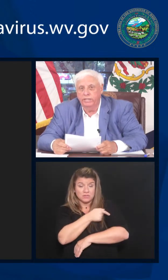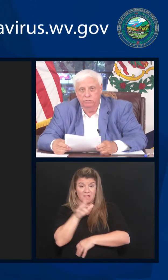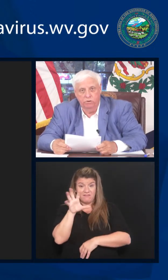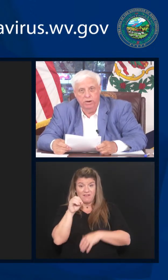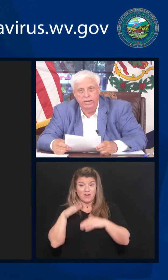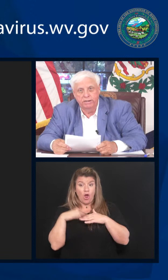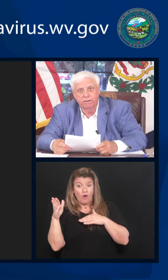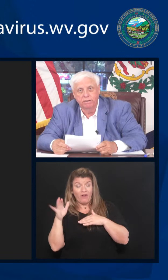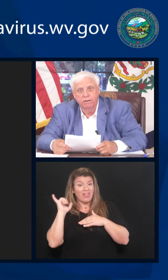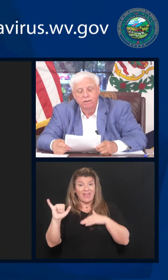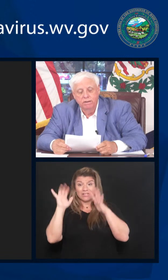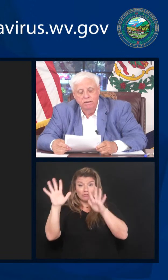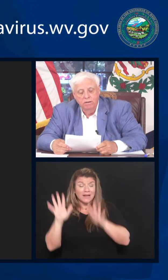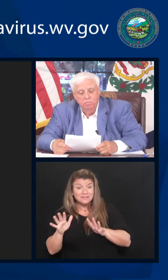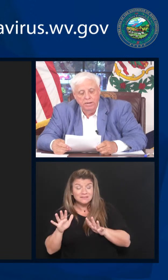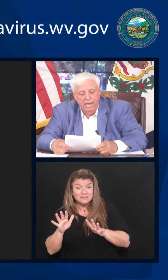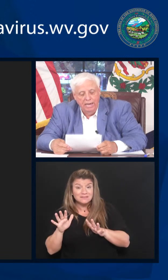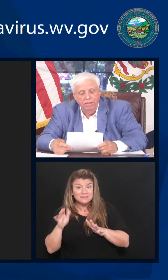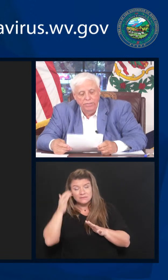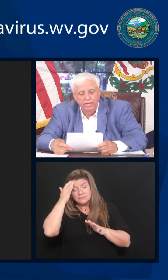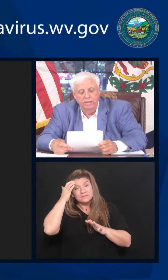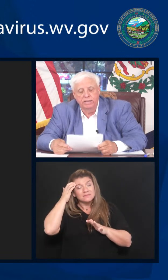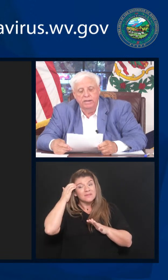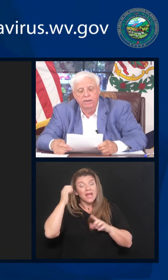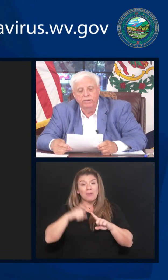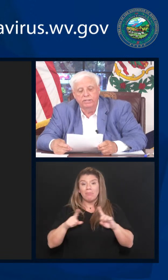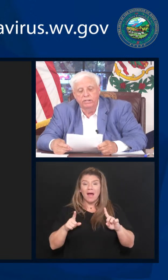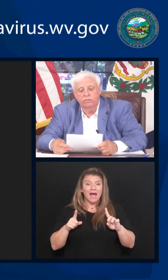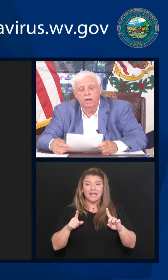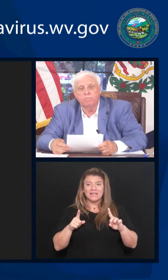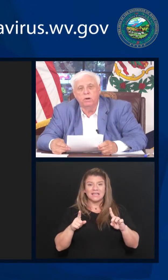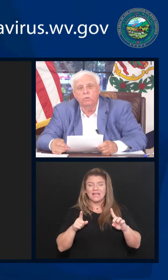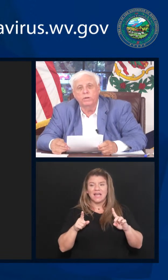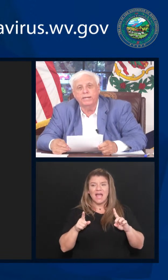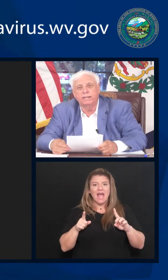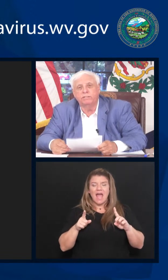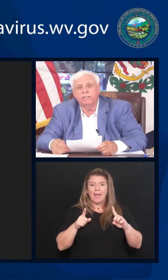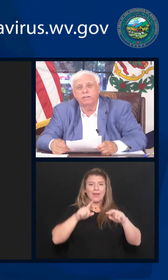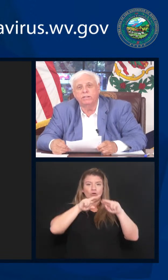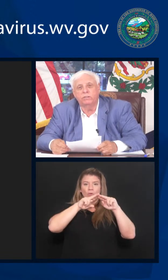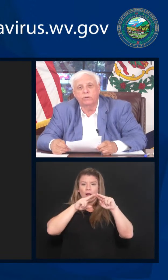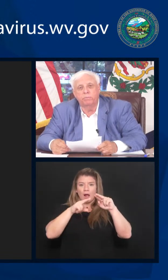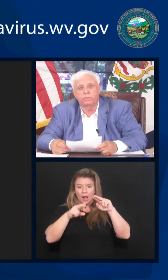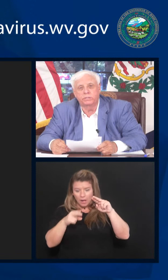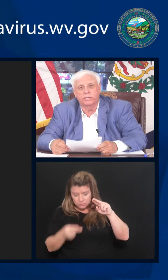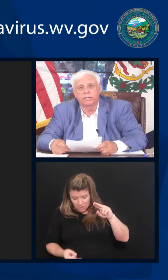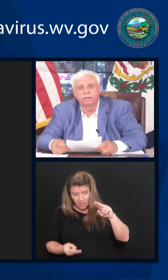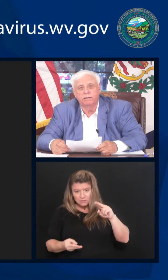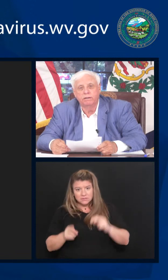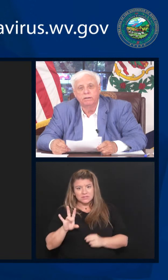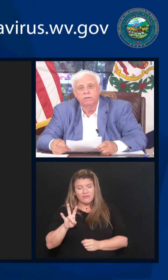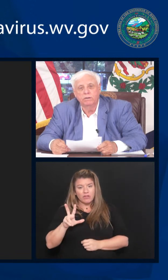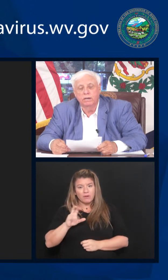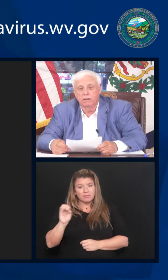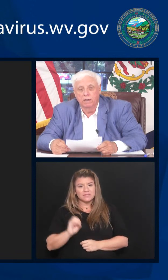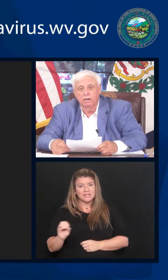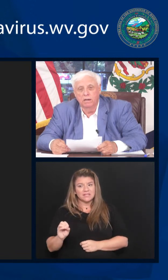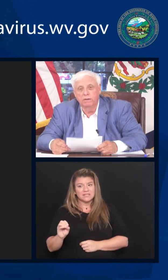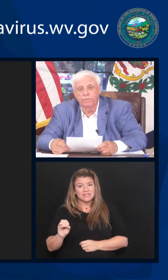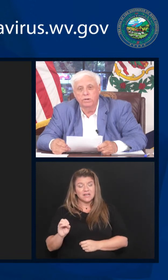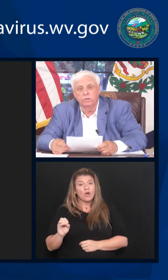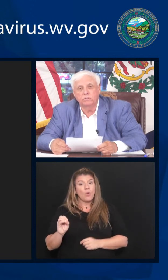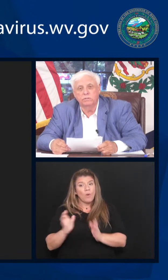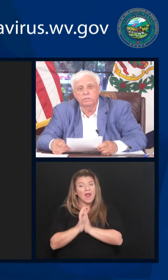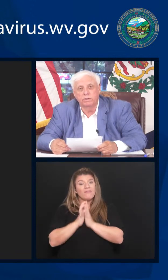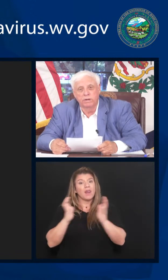older. It's great. But how then can everything drop all the way down to 73%? We've got a lot